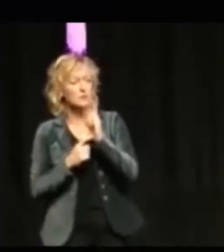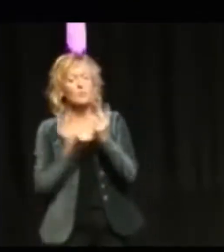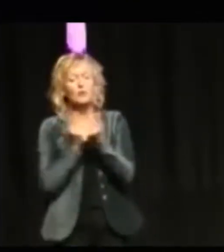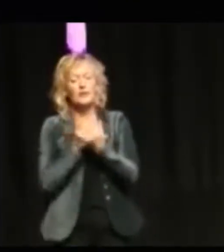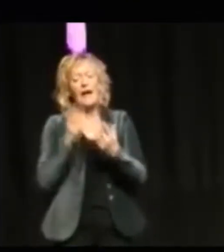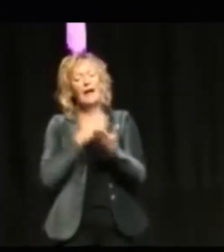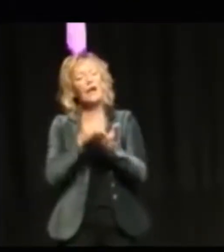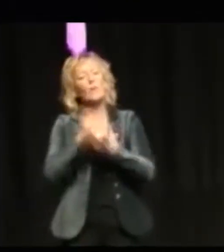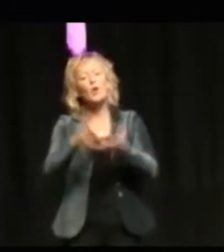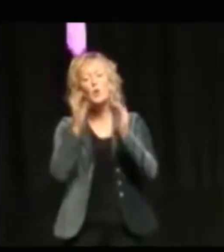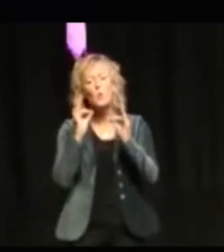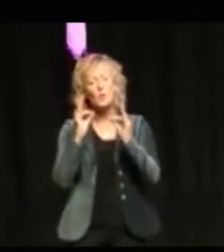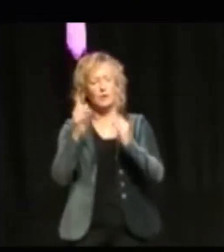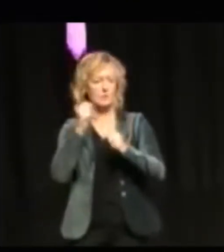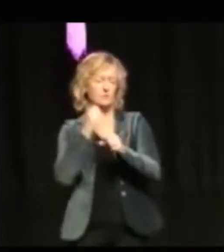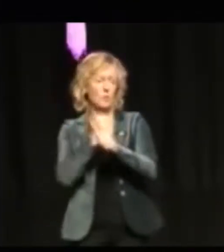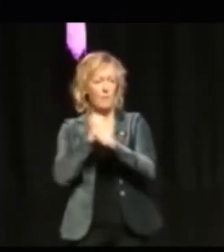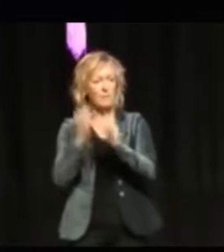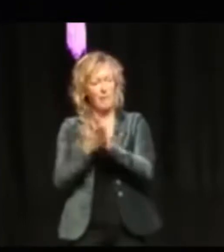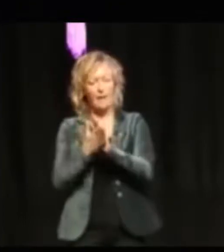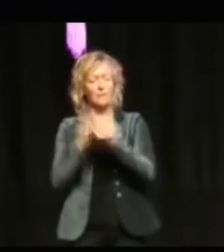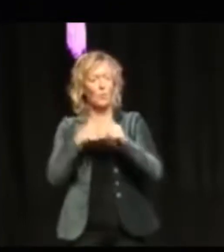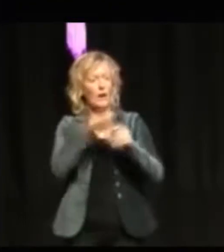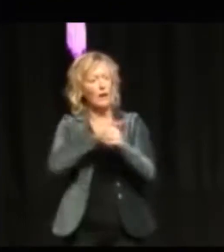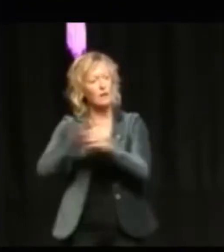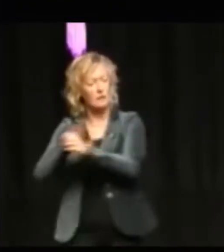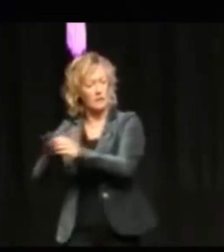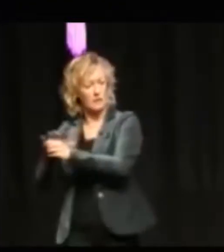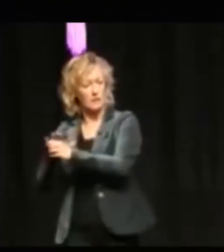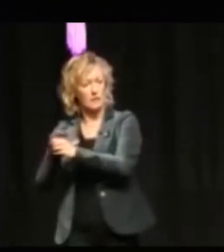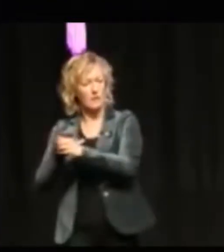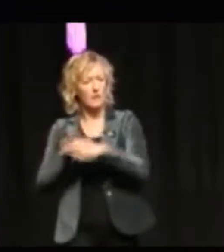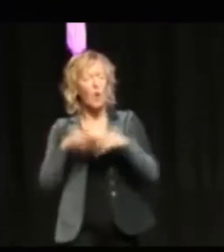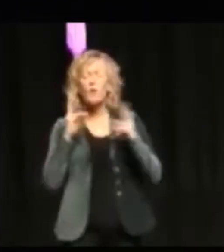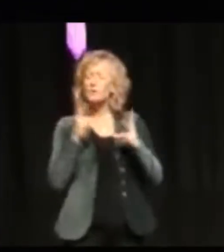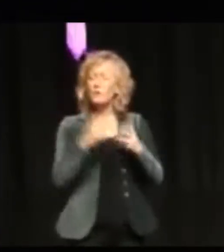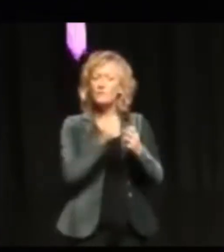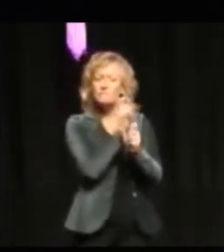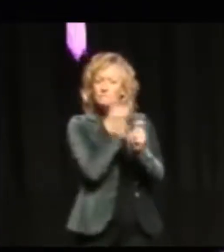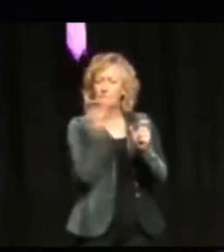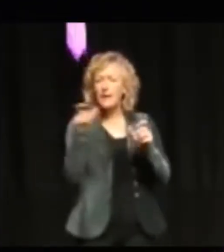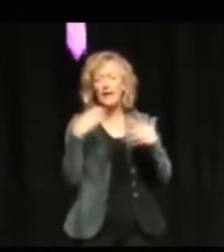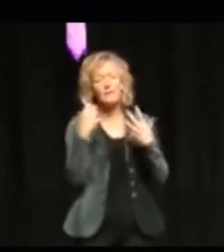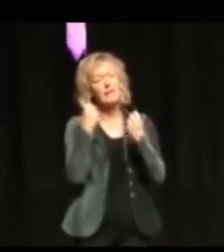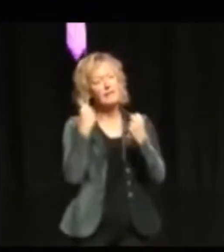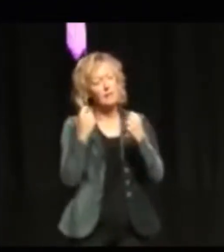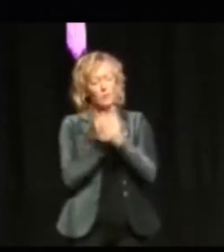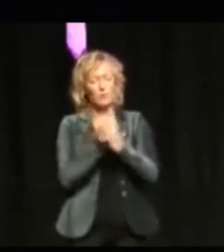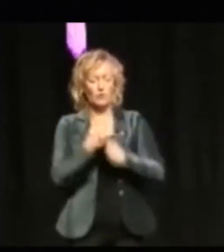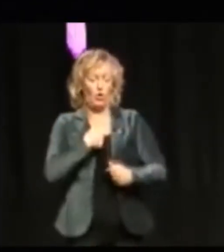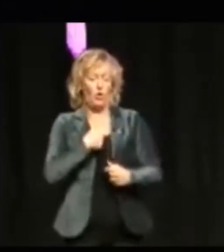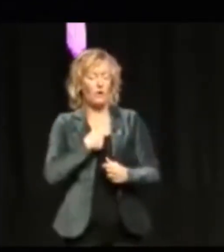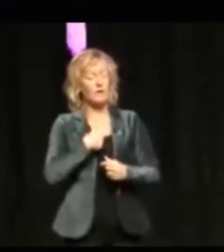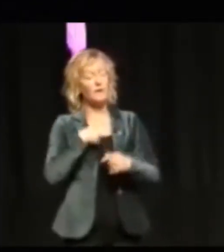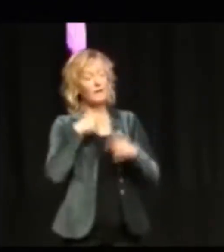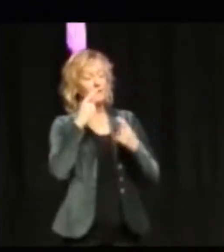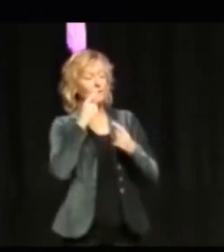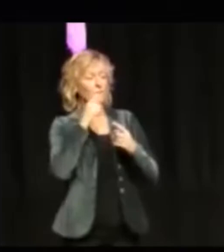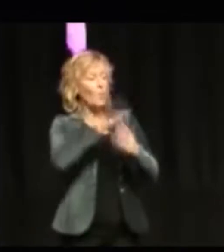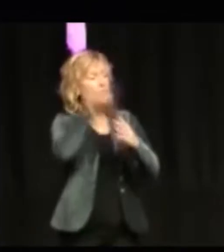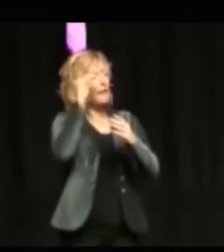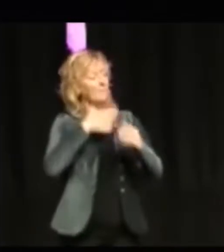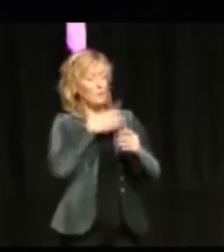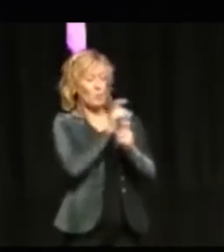done. And there are a few. As I said, the vocabulary is still forming. I'm going to give you my version of the vocabulary. You'll